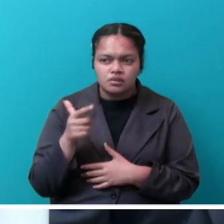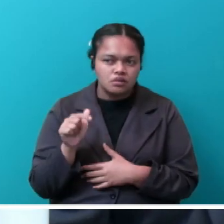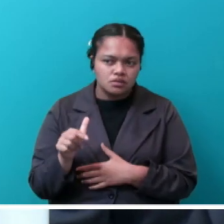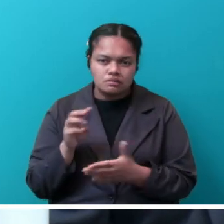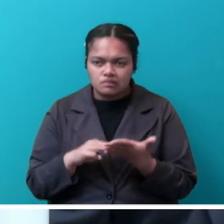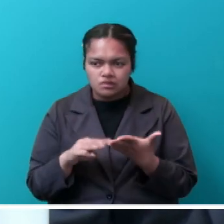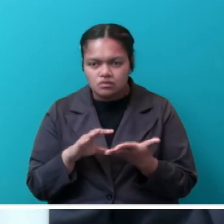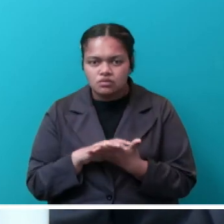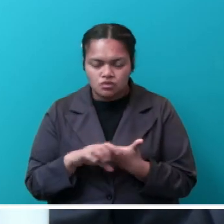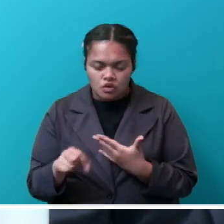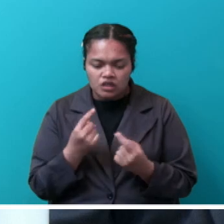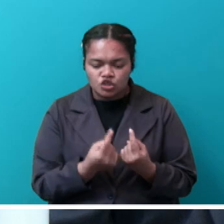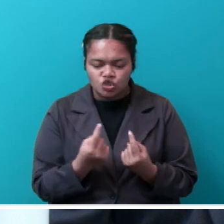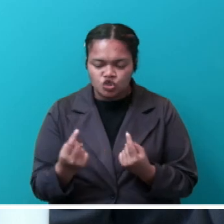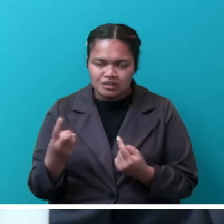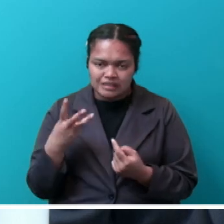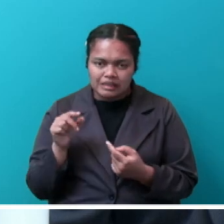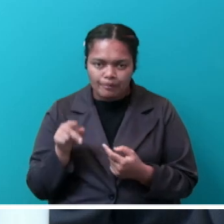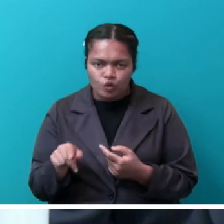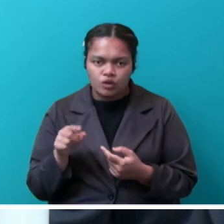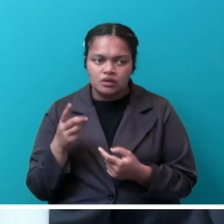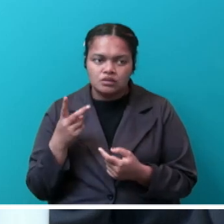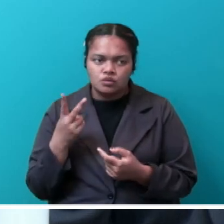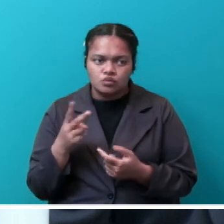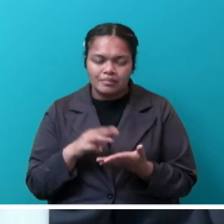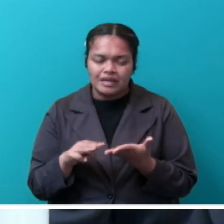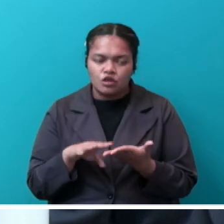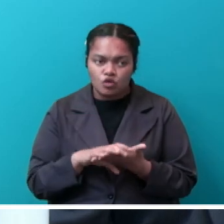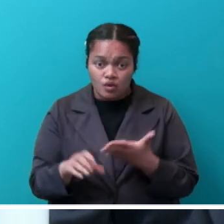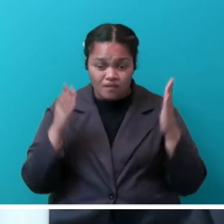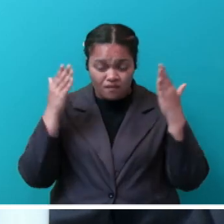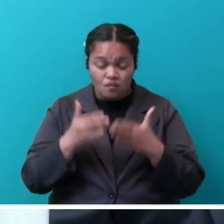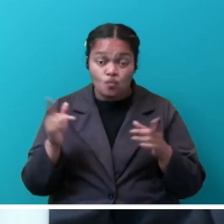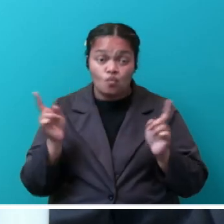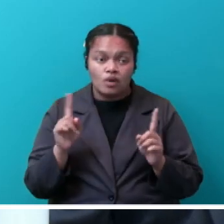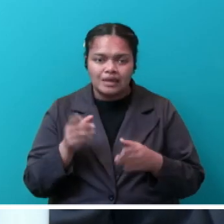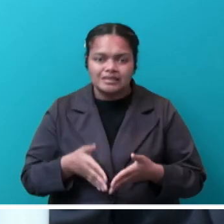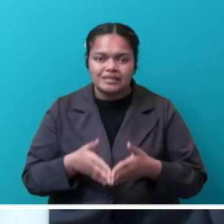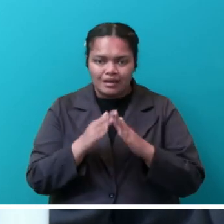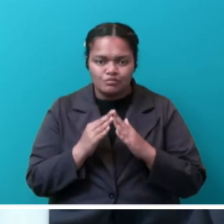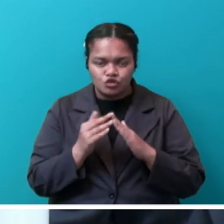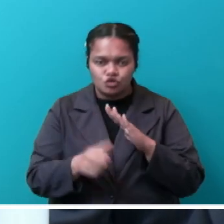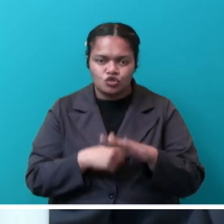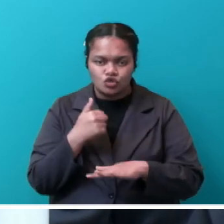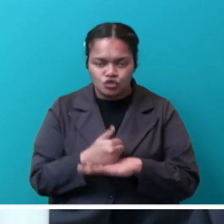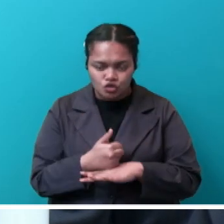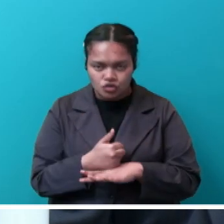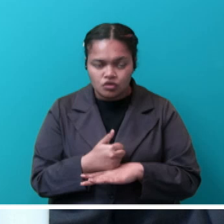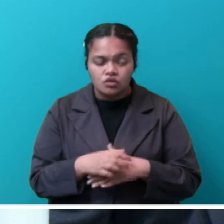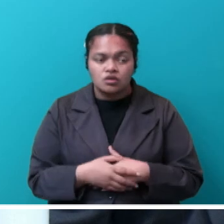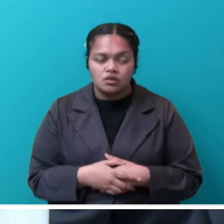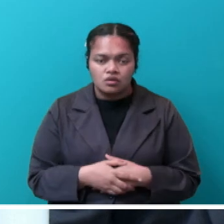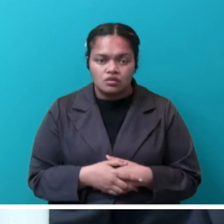which $3.2 million has been paid out. Phase 1 focuses on establishing 7 commercial lots along